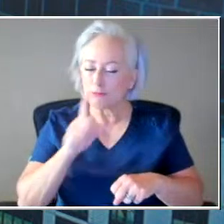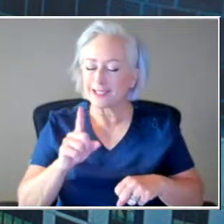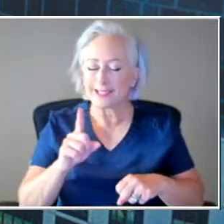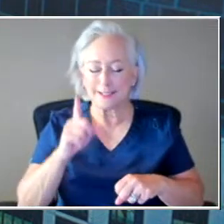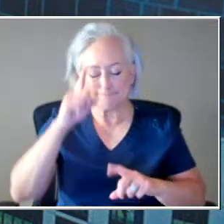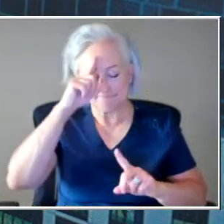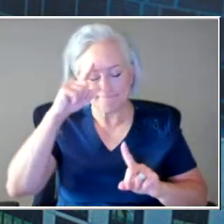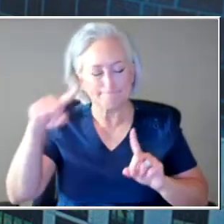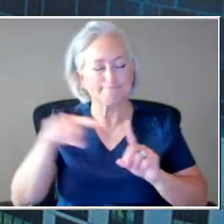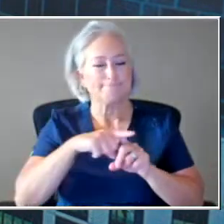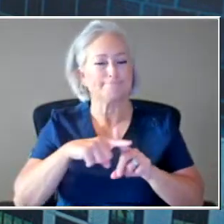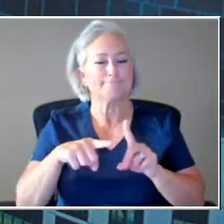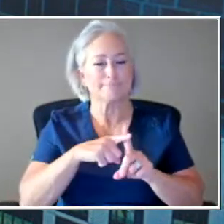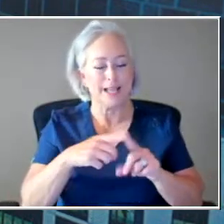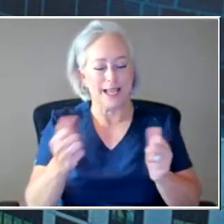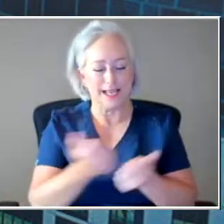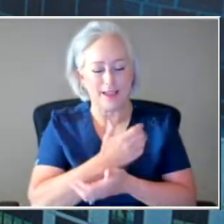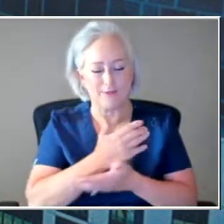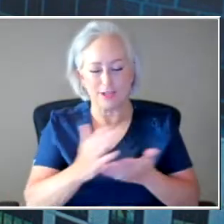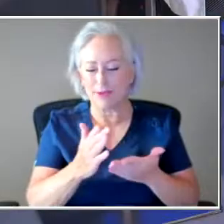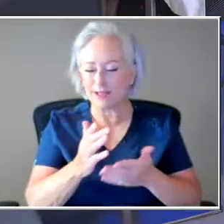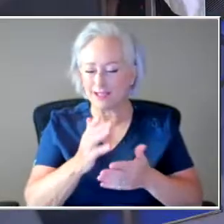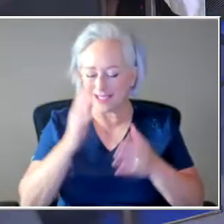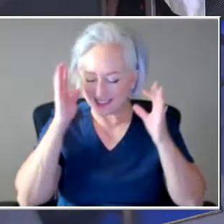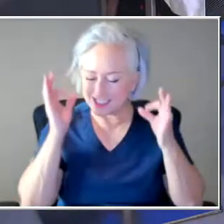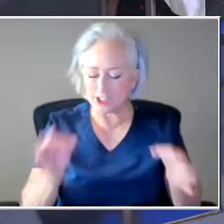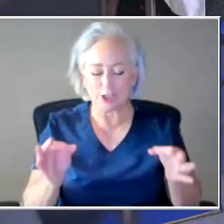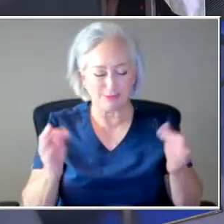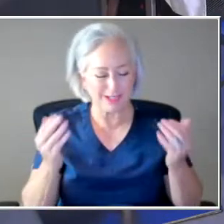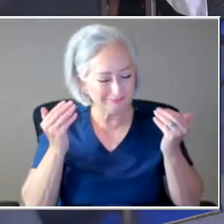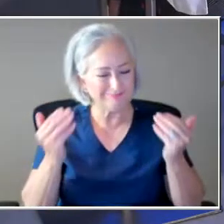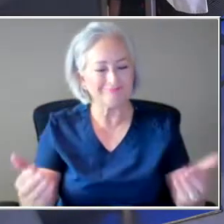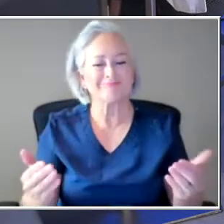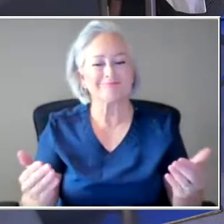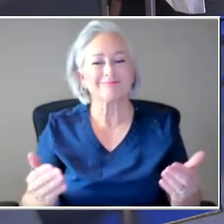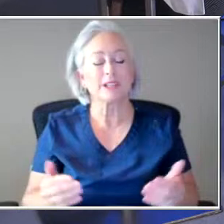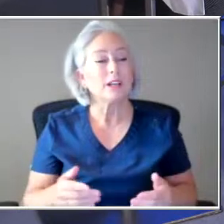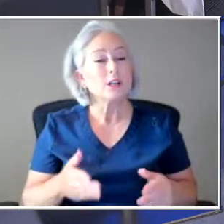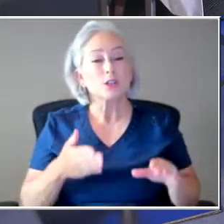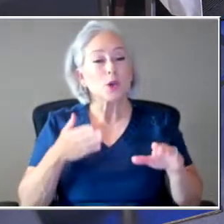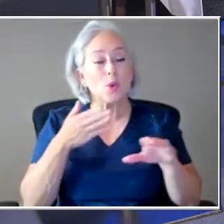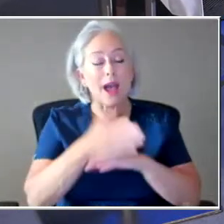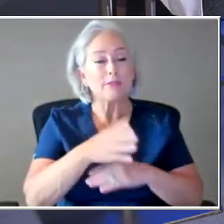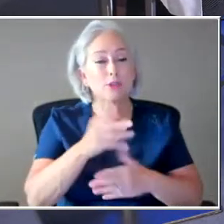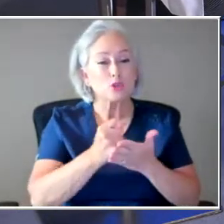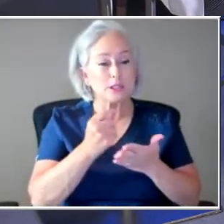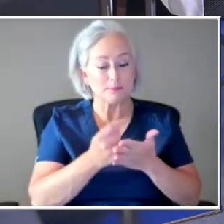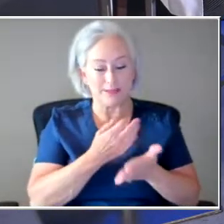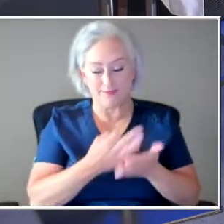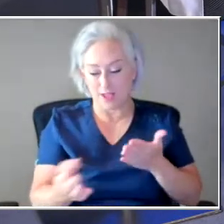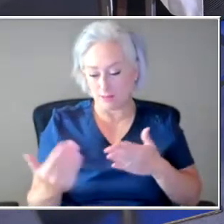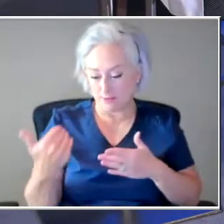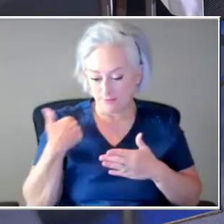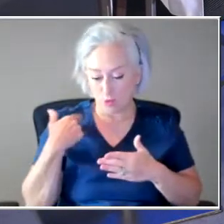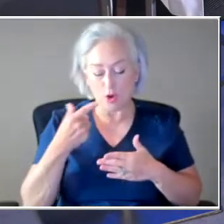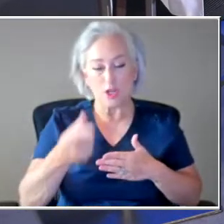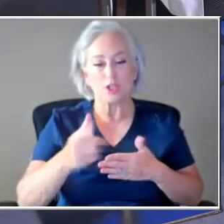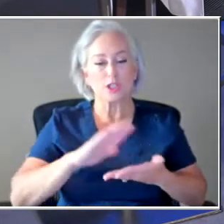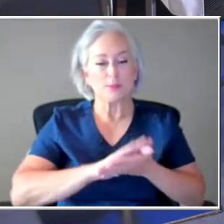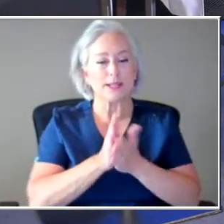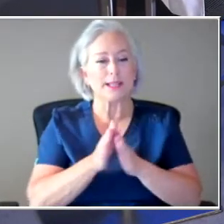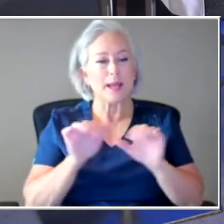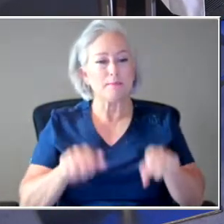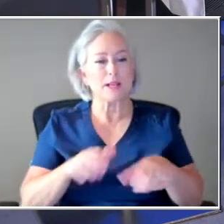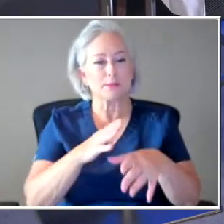patients and their families. I love that. So after all these treatments failed that Shay was telling us about, she then became eligible for CAR T-cell